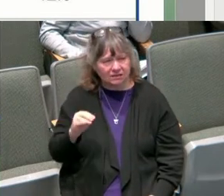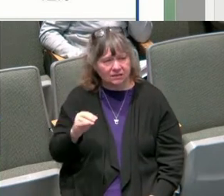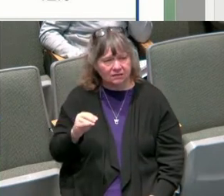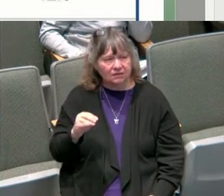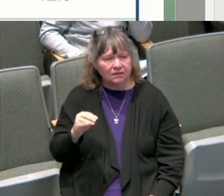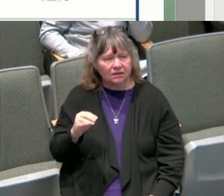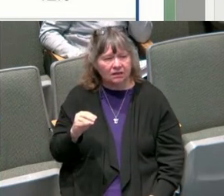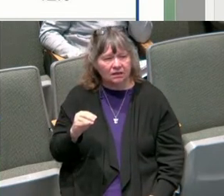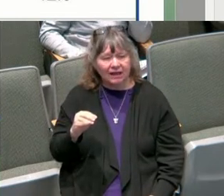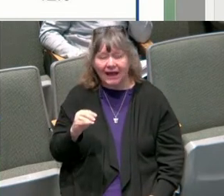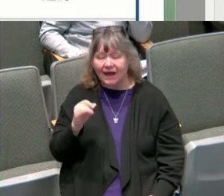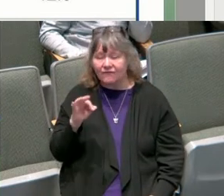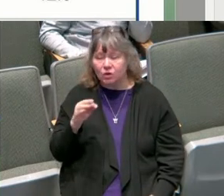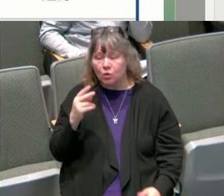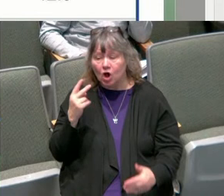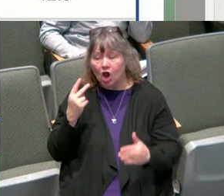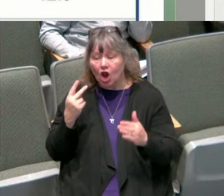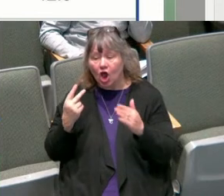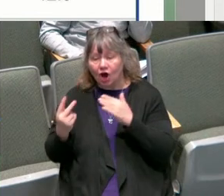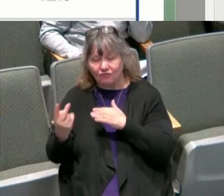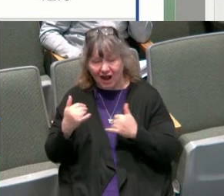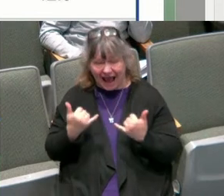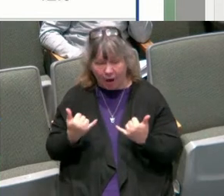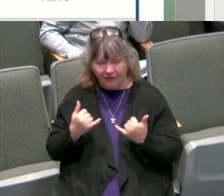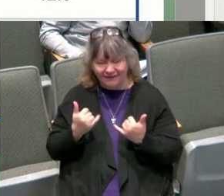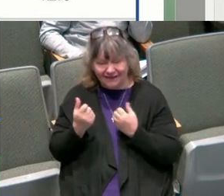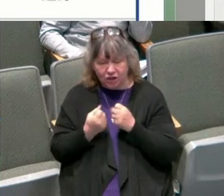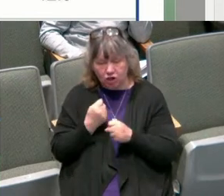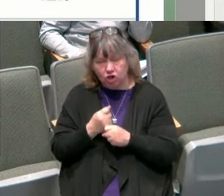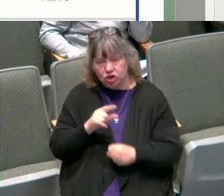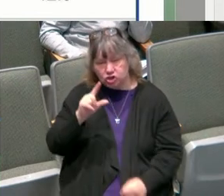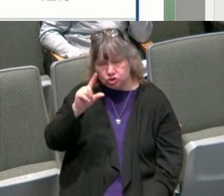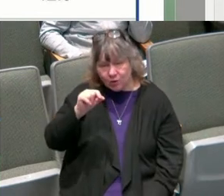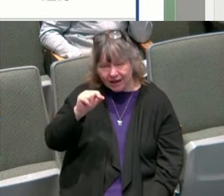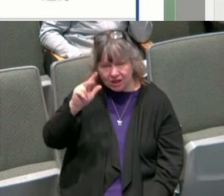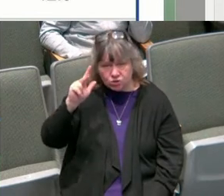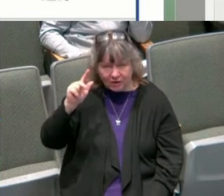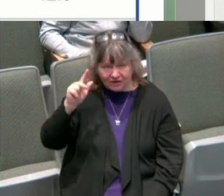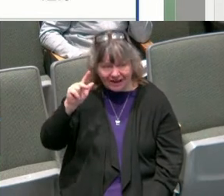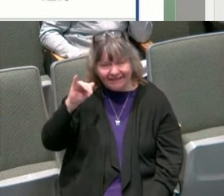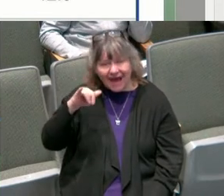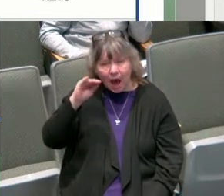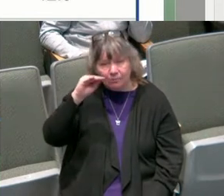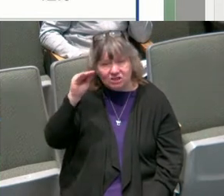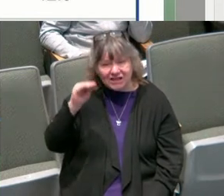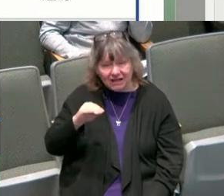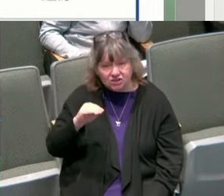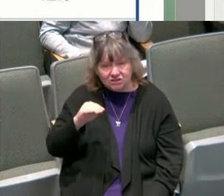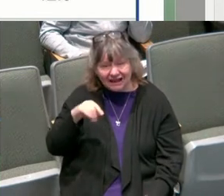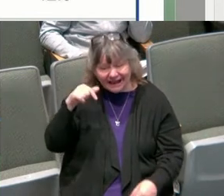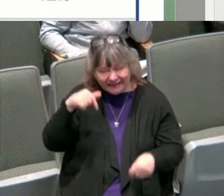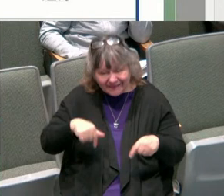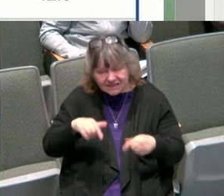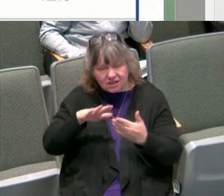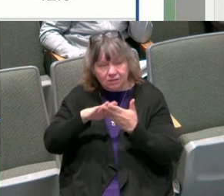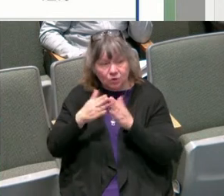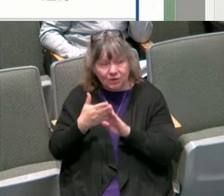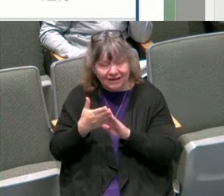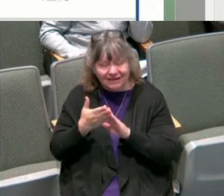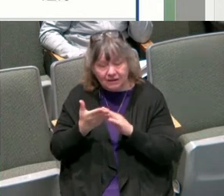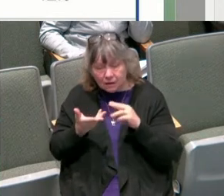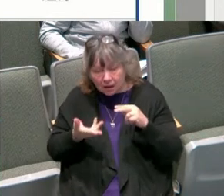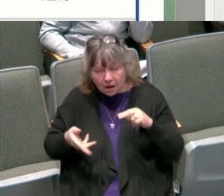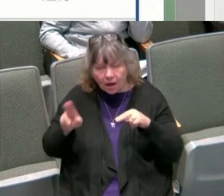needs kids if you take a look at where we are in the year 2023 that percentage in this community has gone